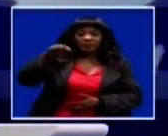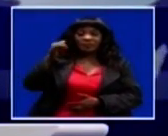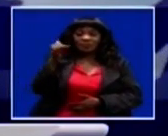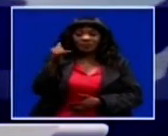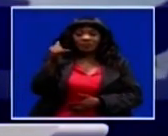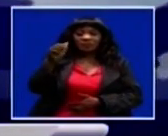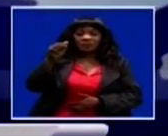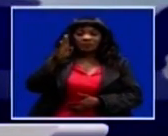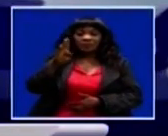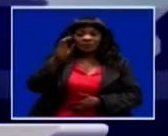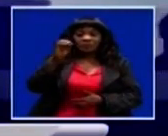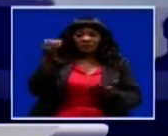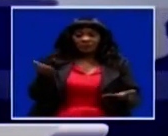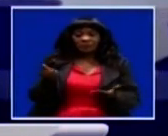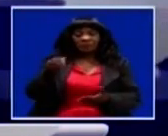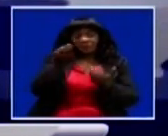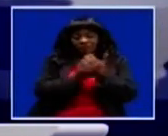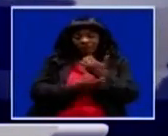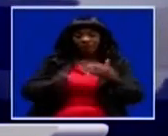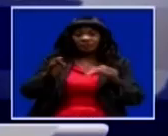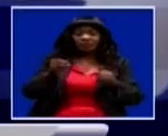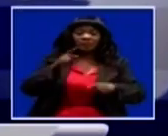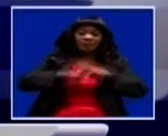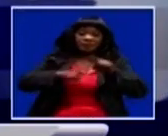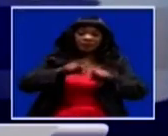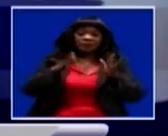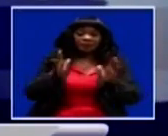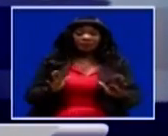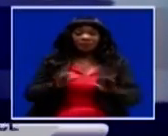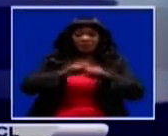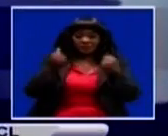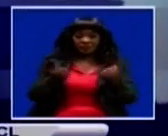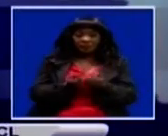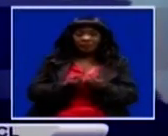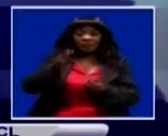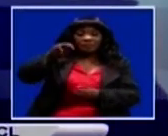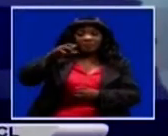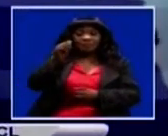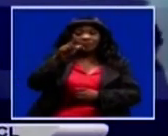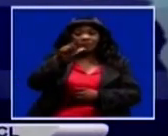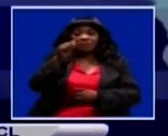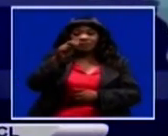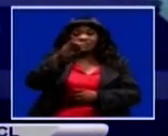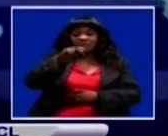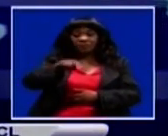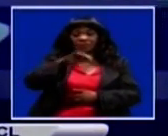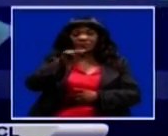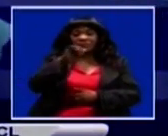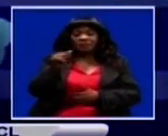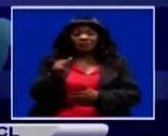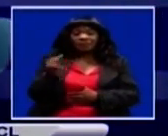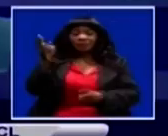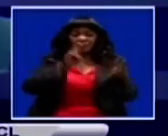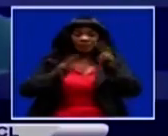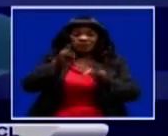when Health Minister Shitalu Chilufya and his Foreign Affairs counterpart Joe Malanji paid a courtesy call on him in Sesheke,